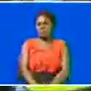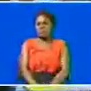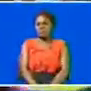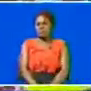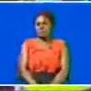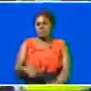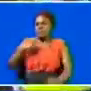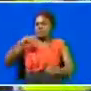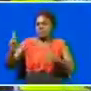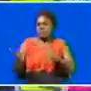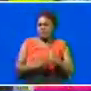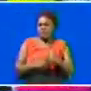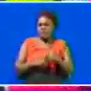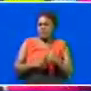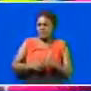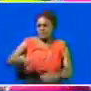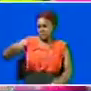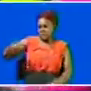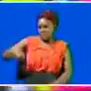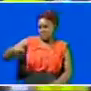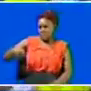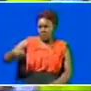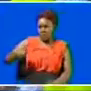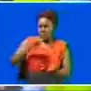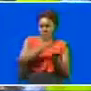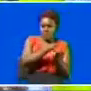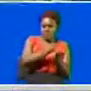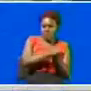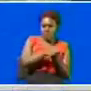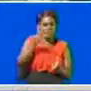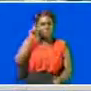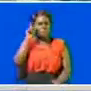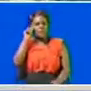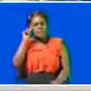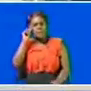The 600 barrels of oil will now be stored at the Mombasa refinery.